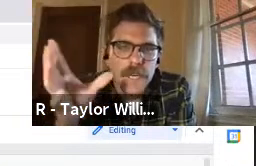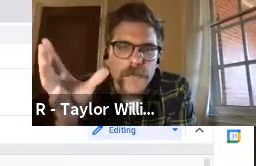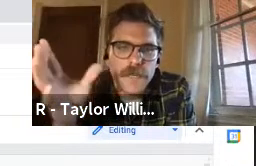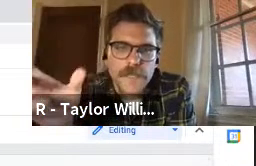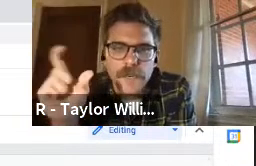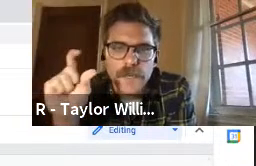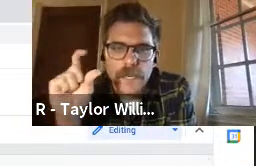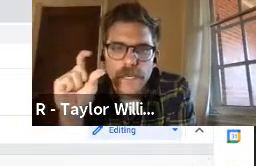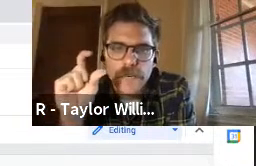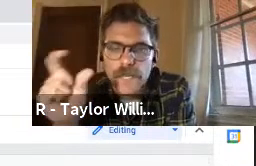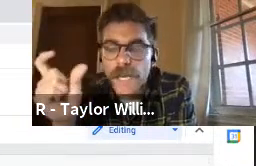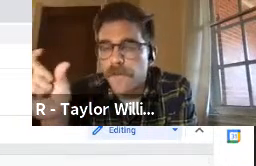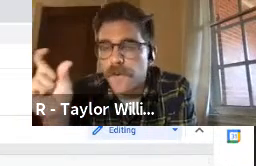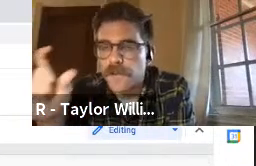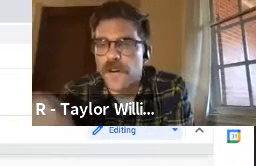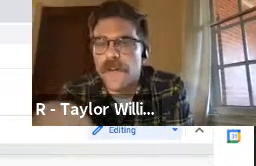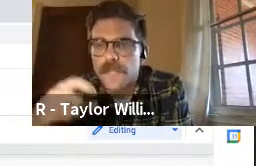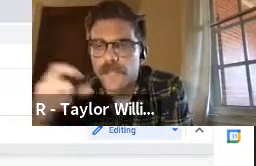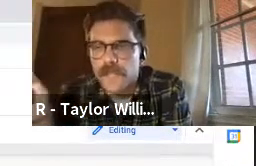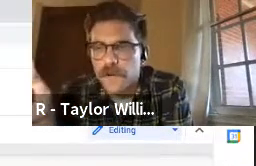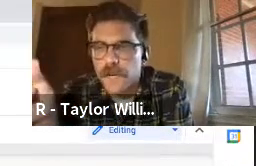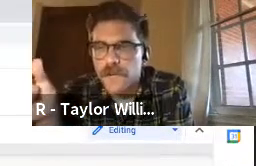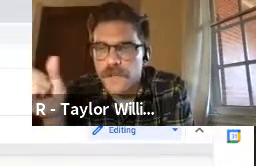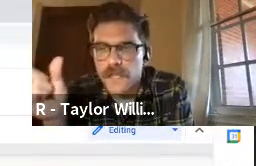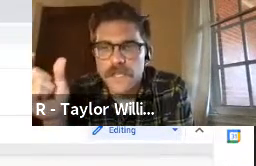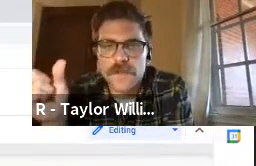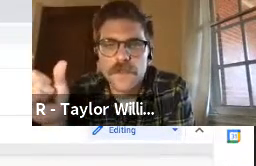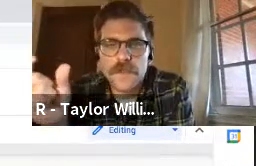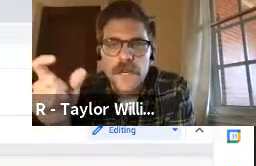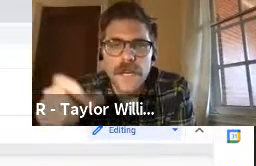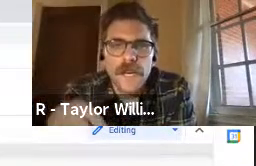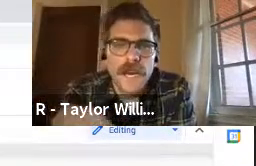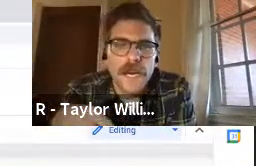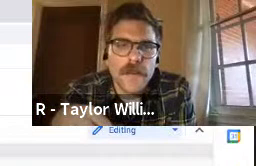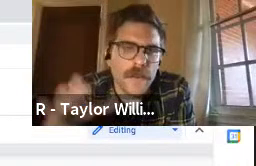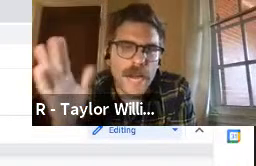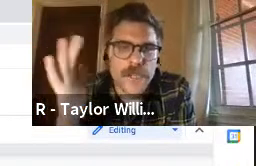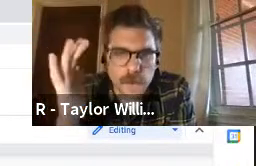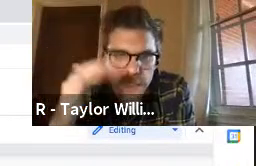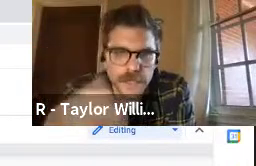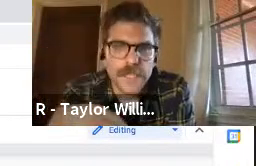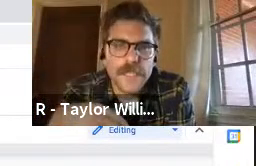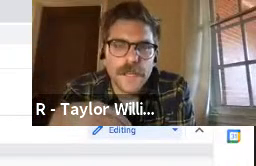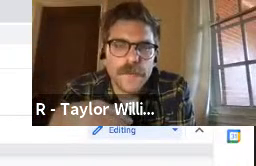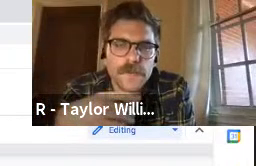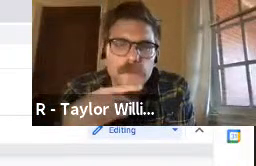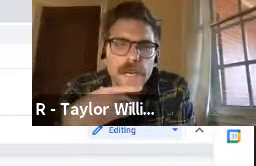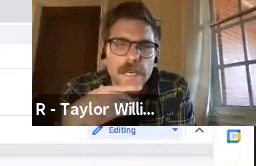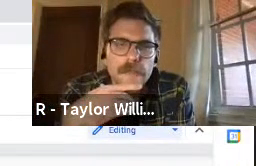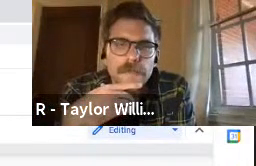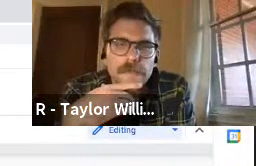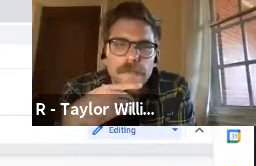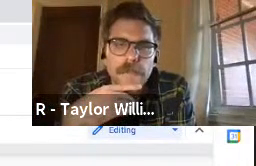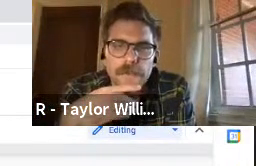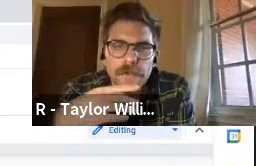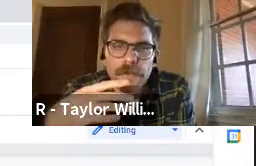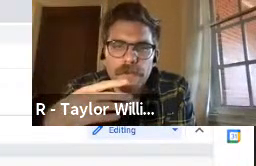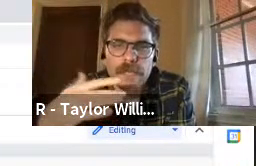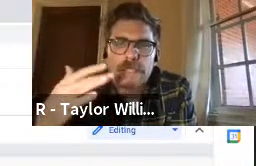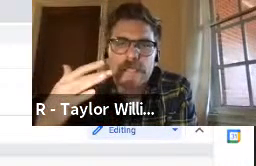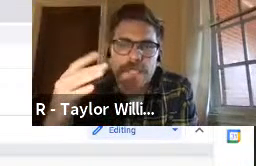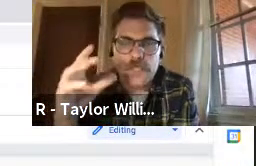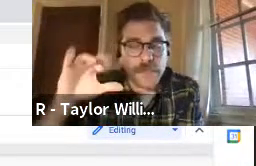and documents that'll be really helpful for driving outcomes within this group, and then the actual agenda itself.